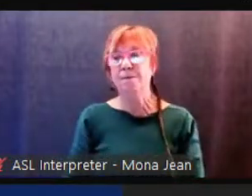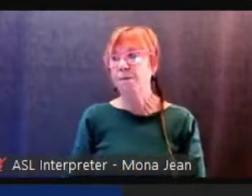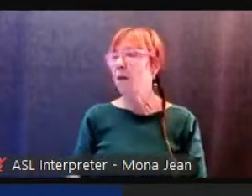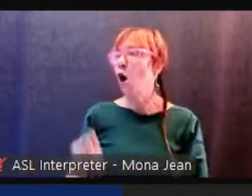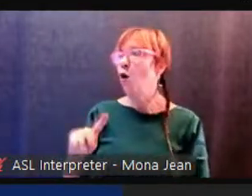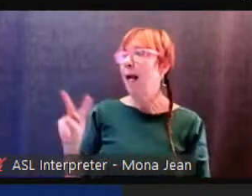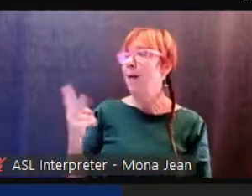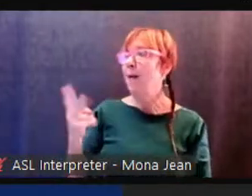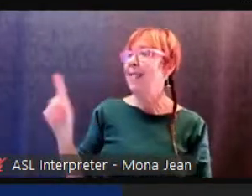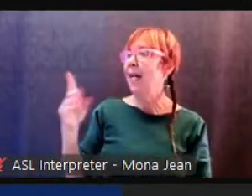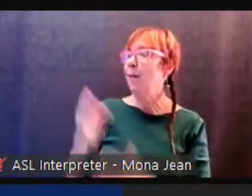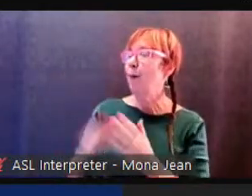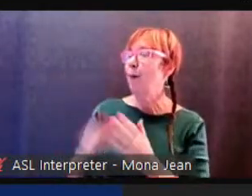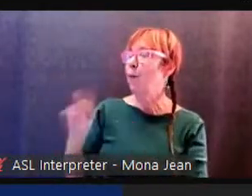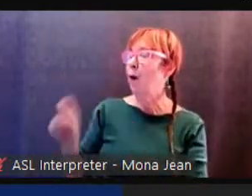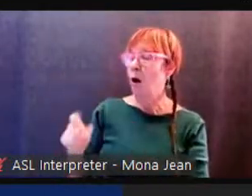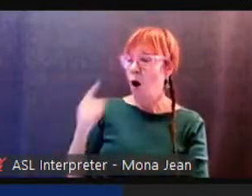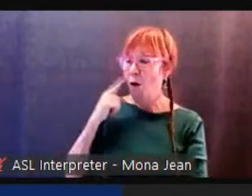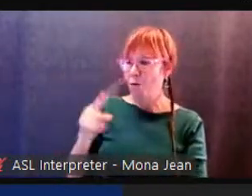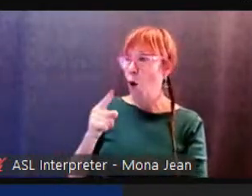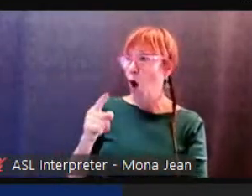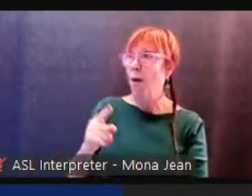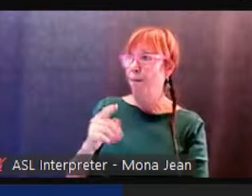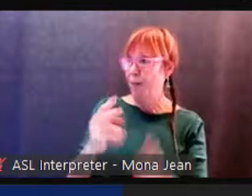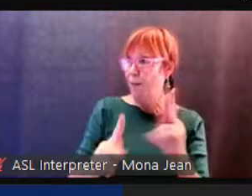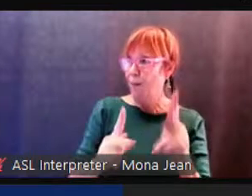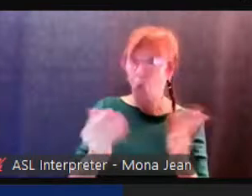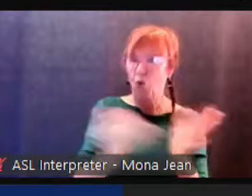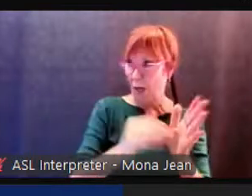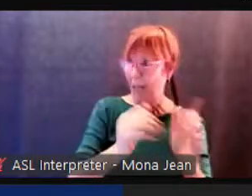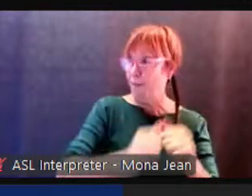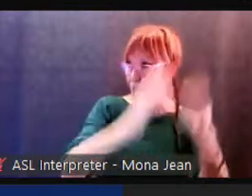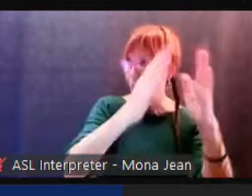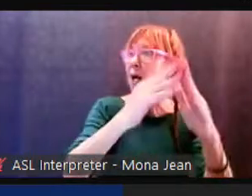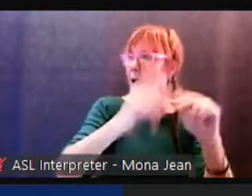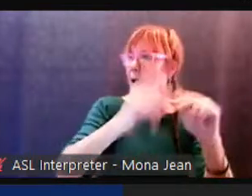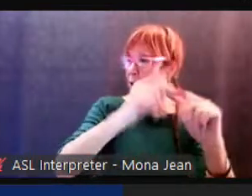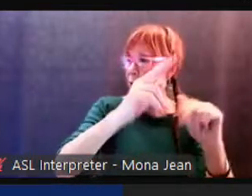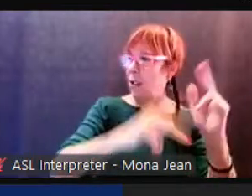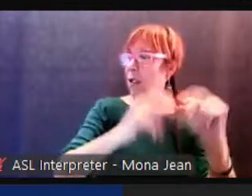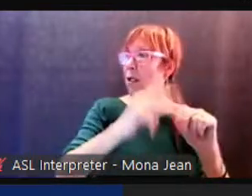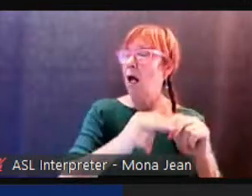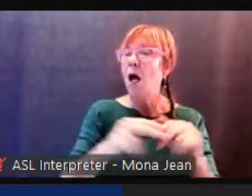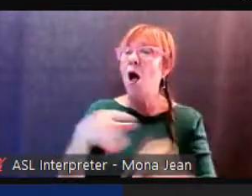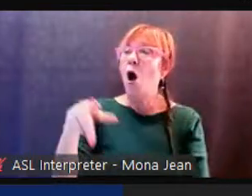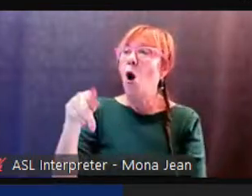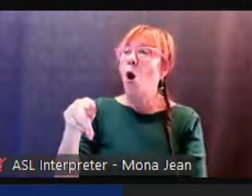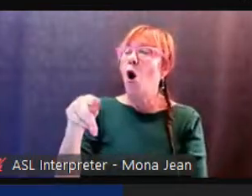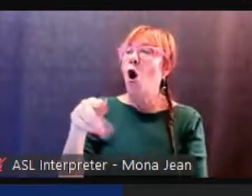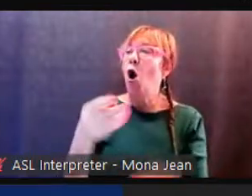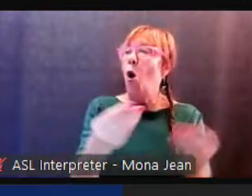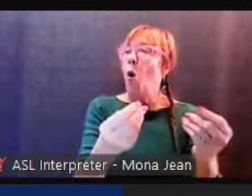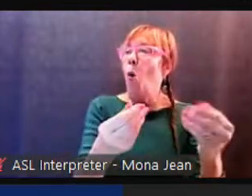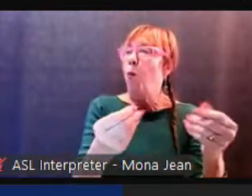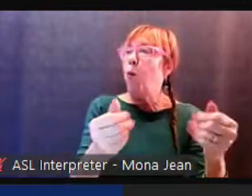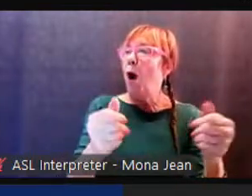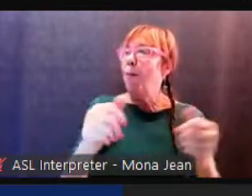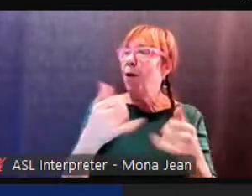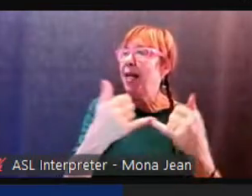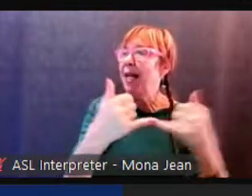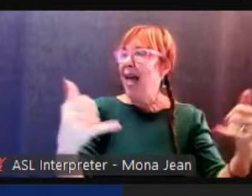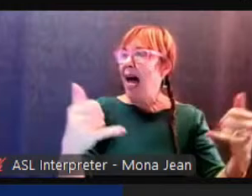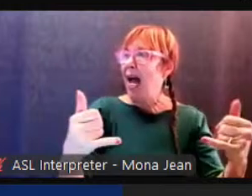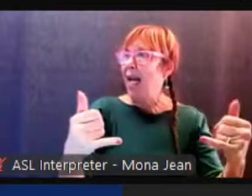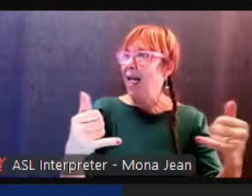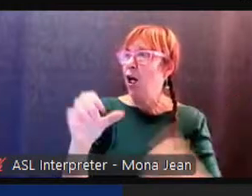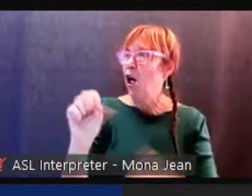question is, for those who are rebuilding, are property line survey report and land markers required?